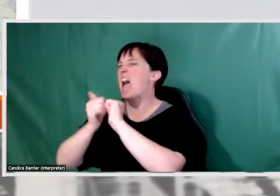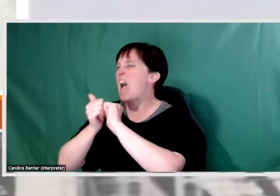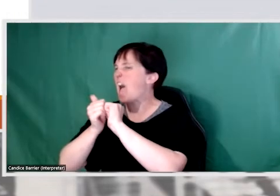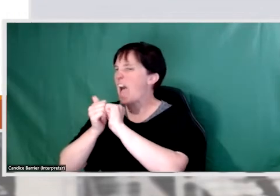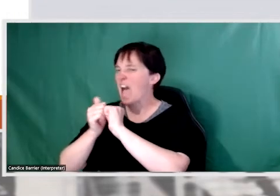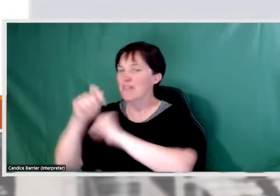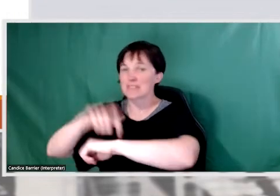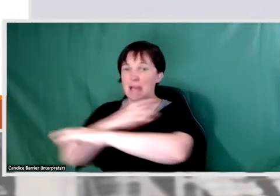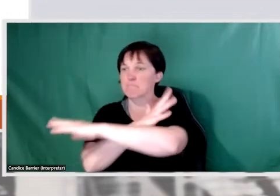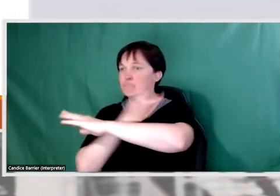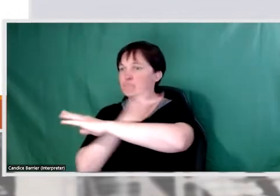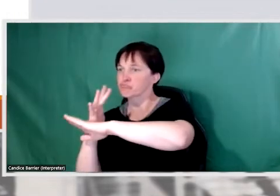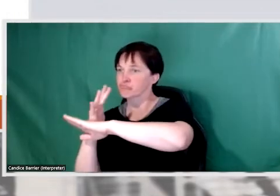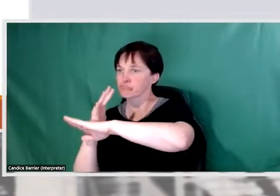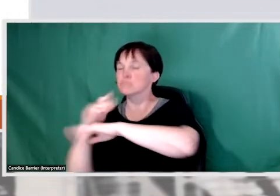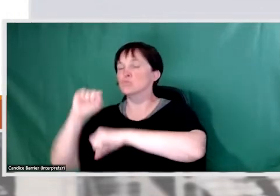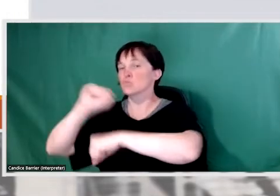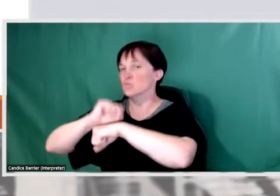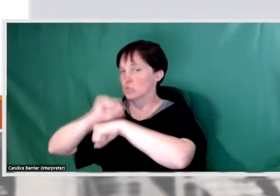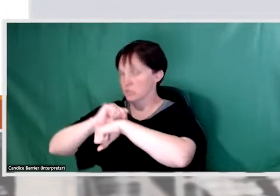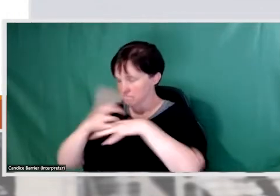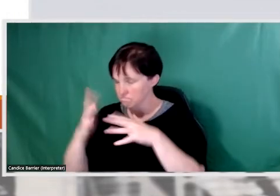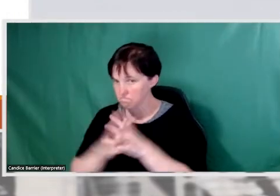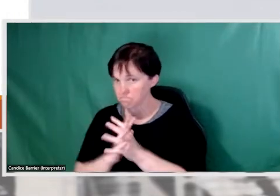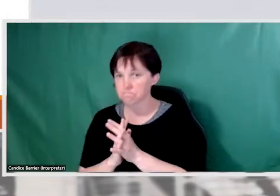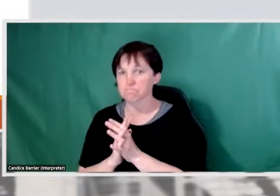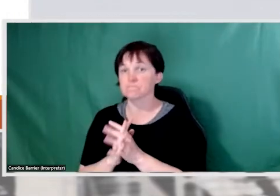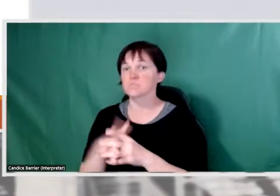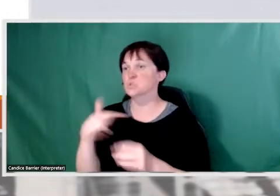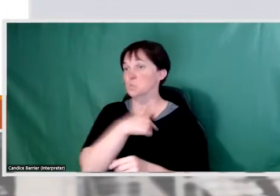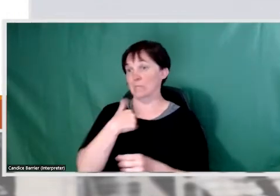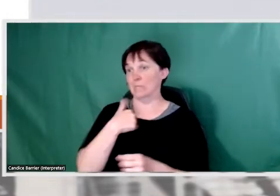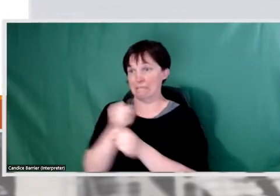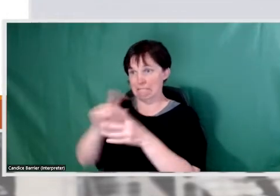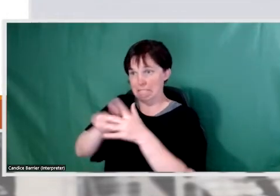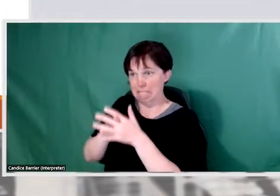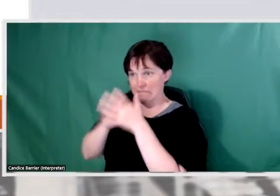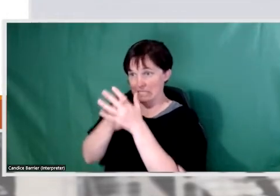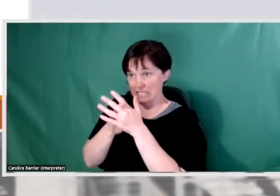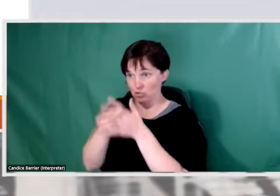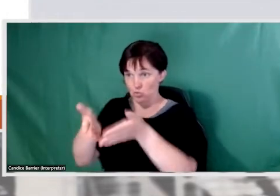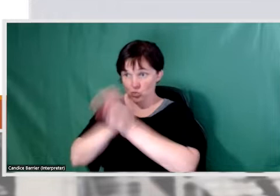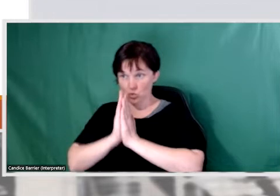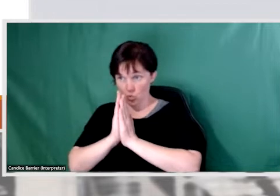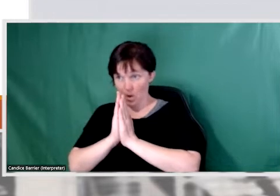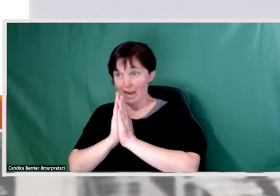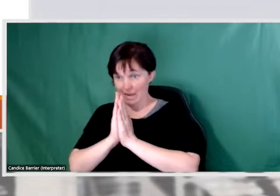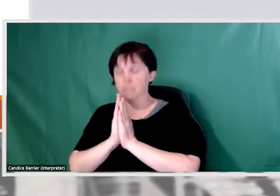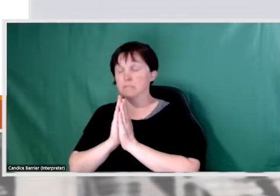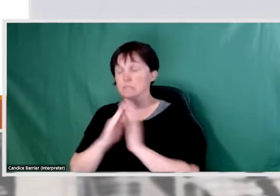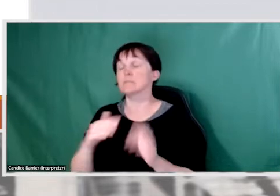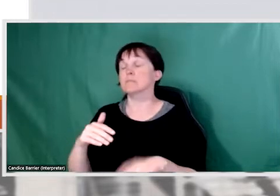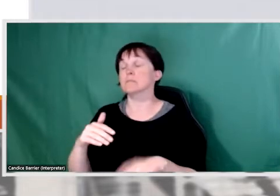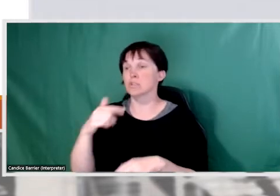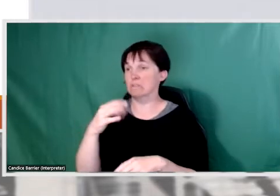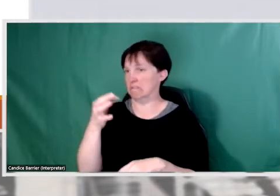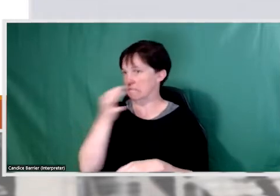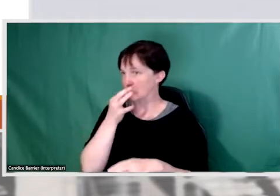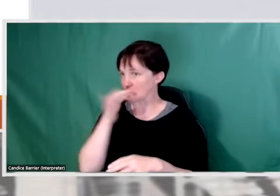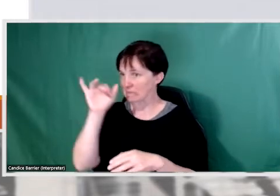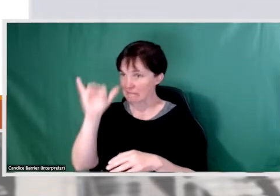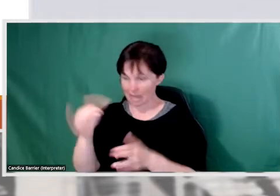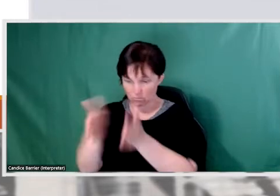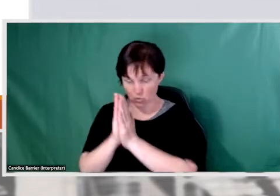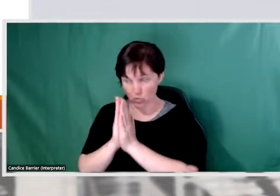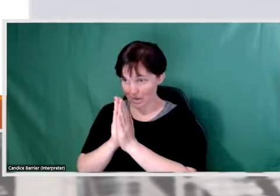steps. We will get an initial request. Like I said, we have many different channels. So as soon as that happens, we'll start